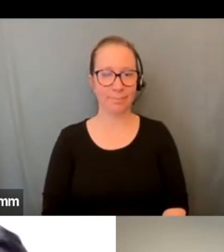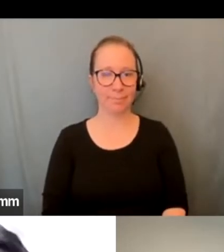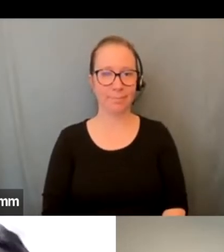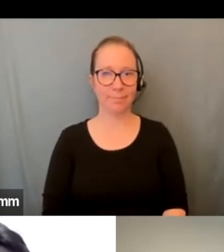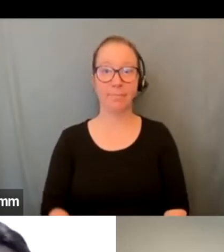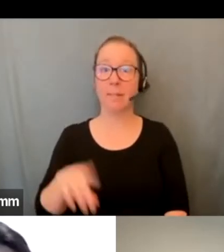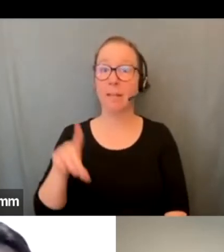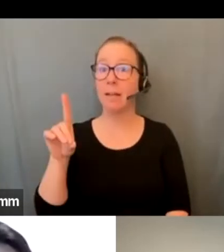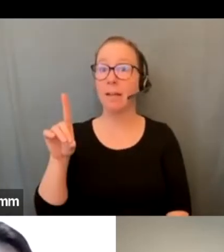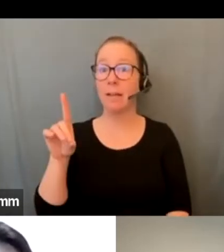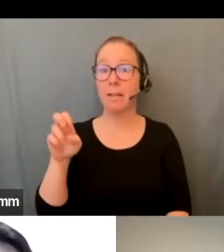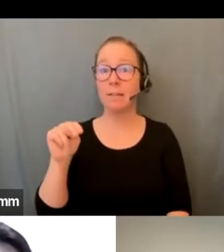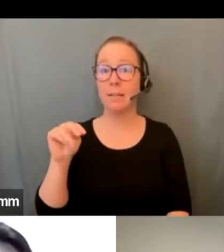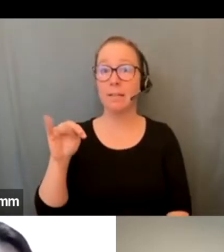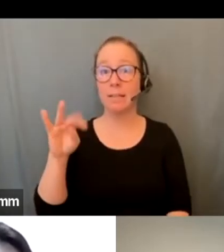Denise?